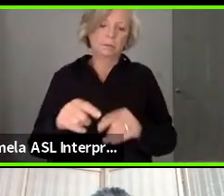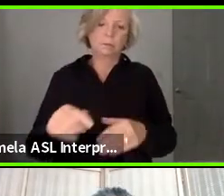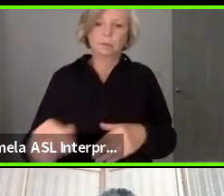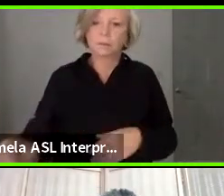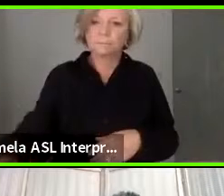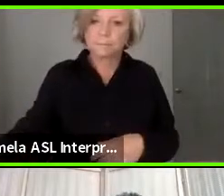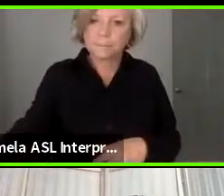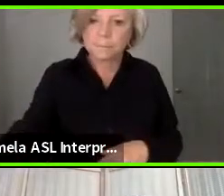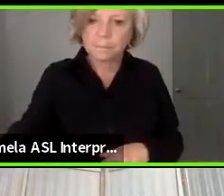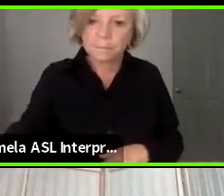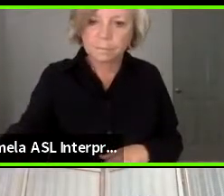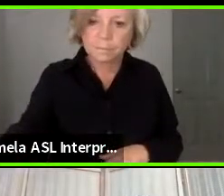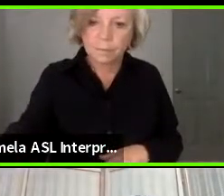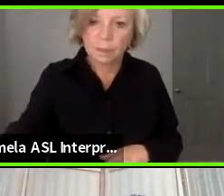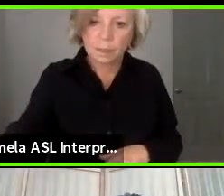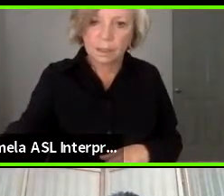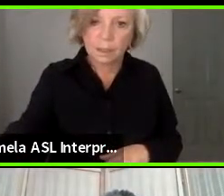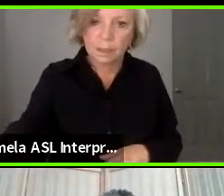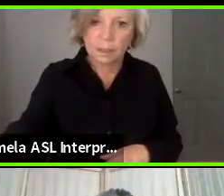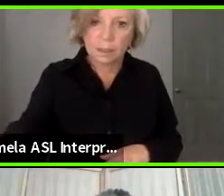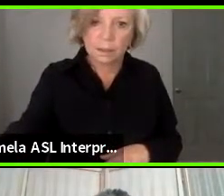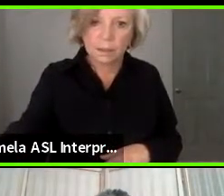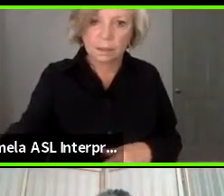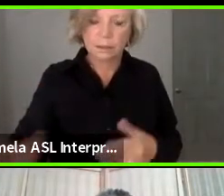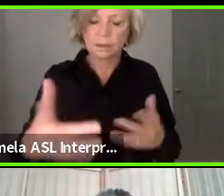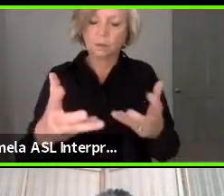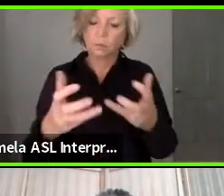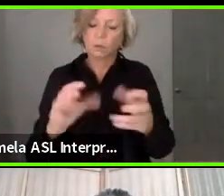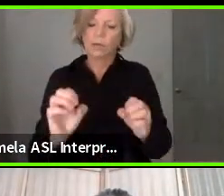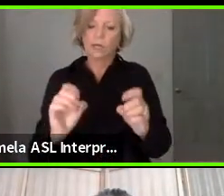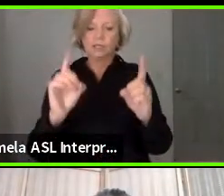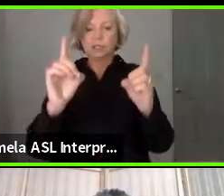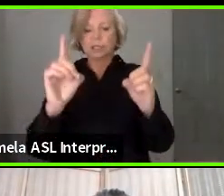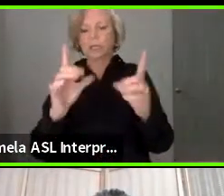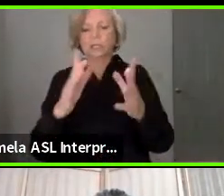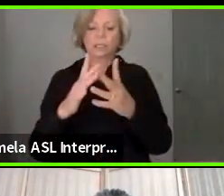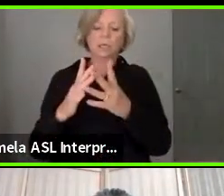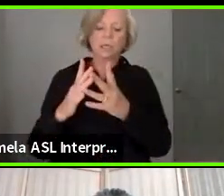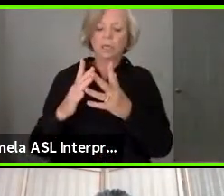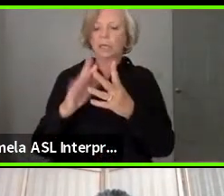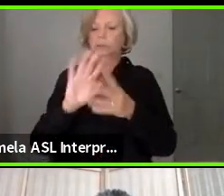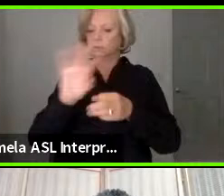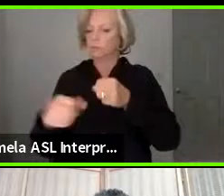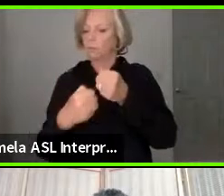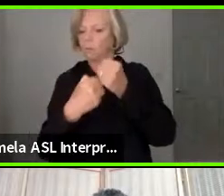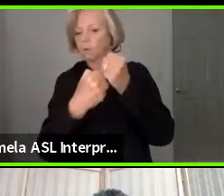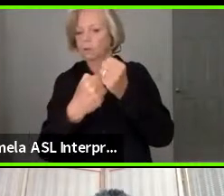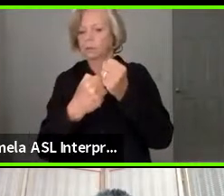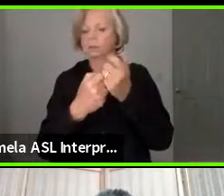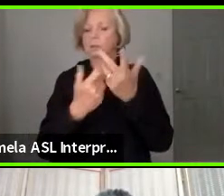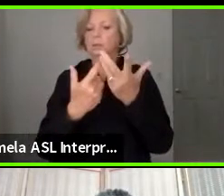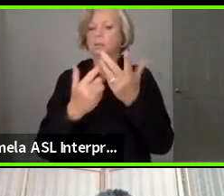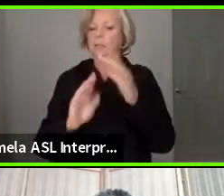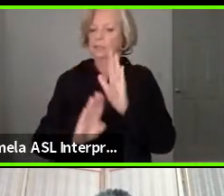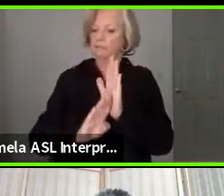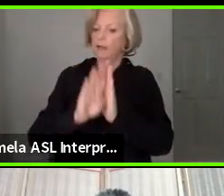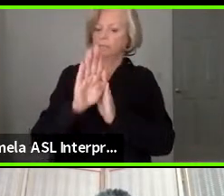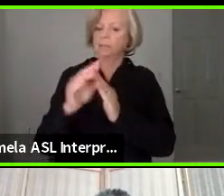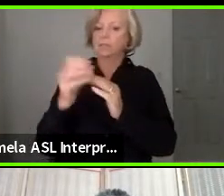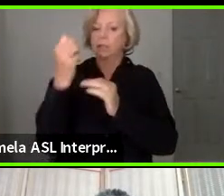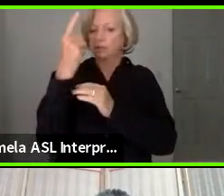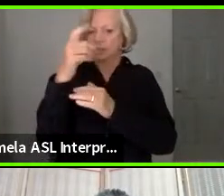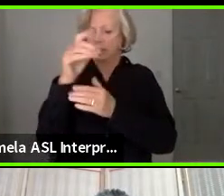were affected by HIV through peer-based education, wellness services, advocacy, and leadership development. Understanding that